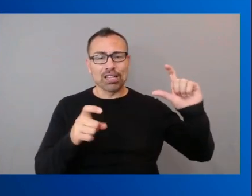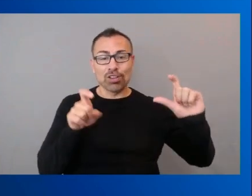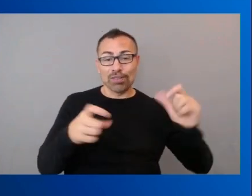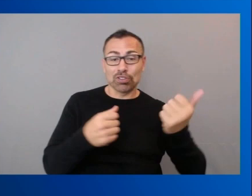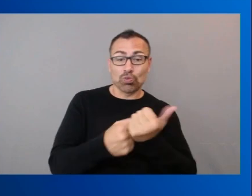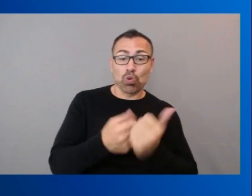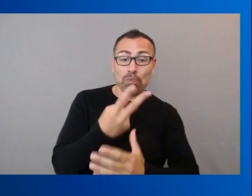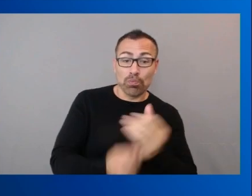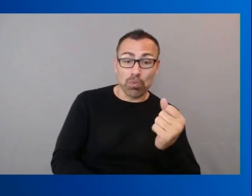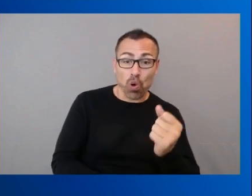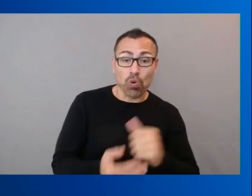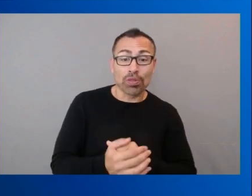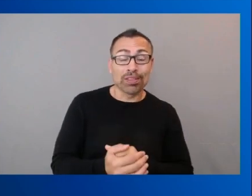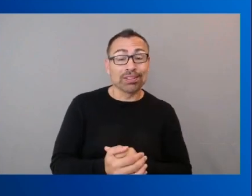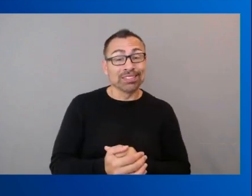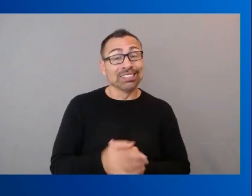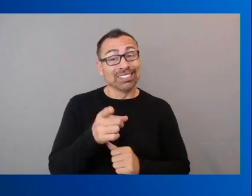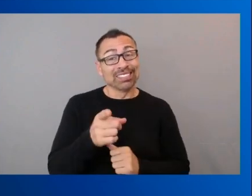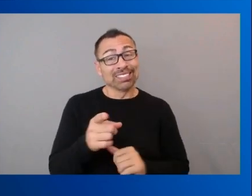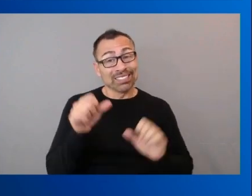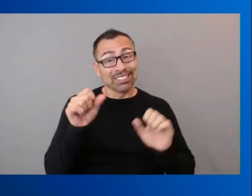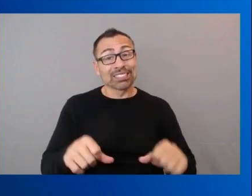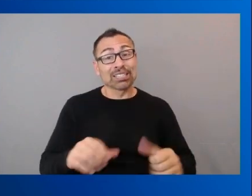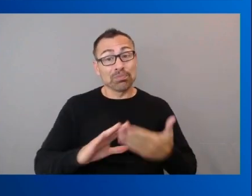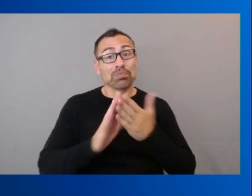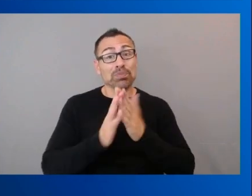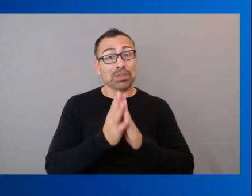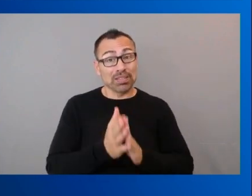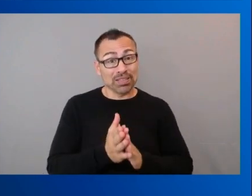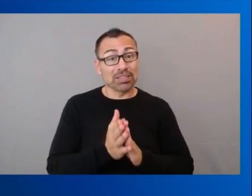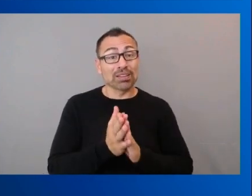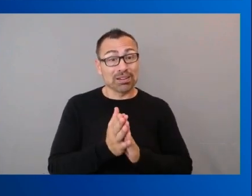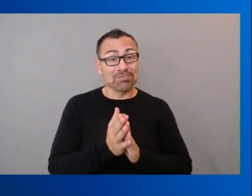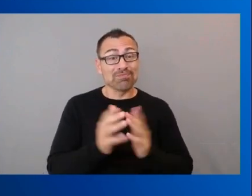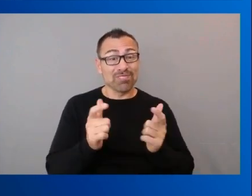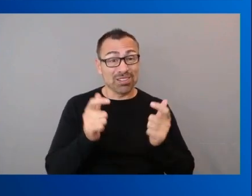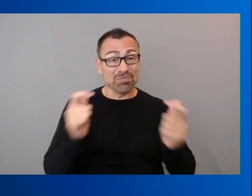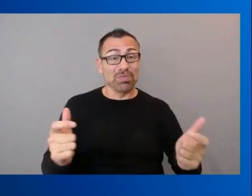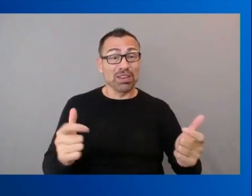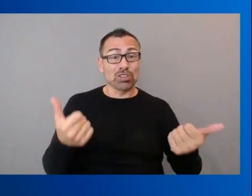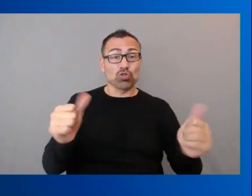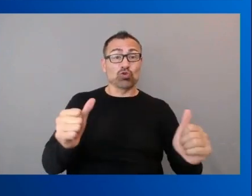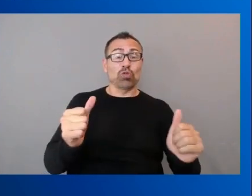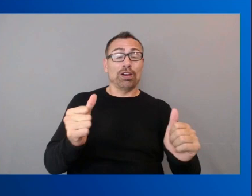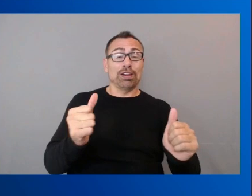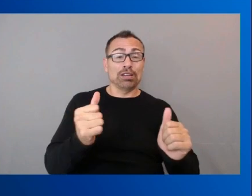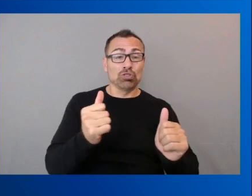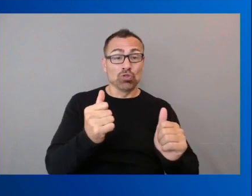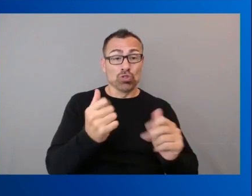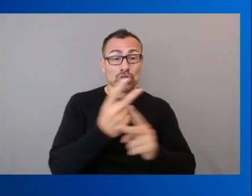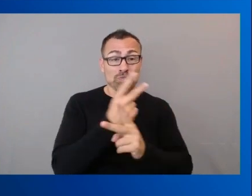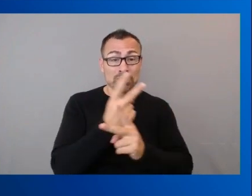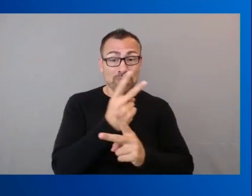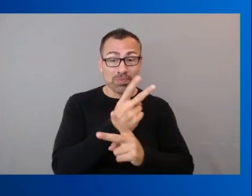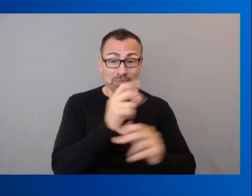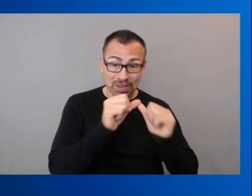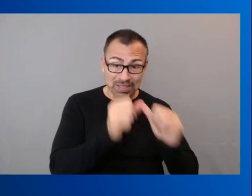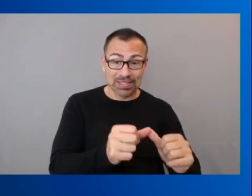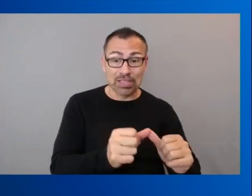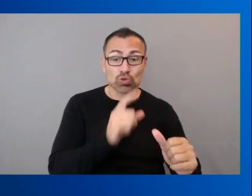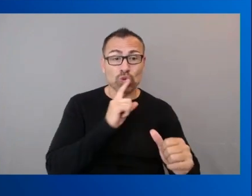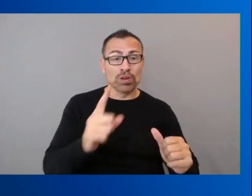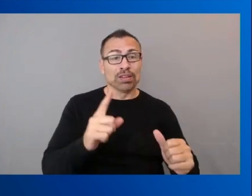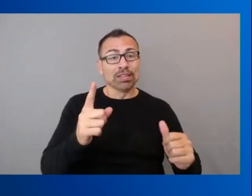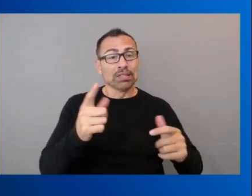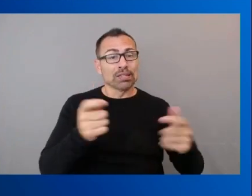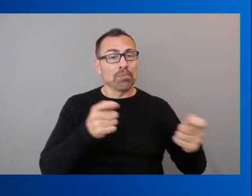so these can get really big as you're maintaining them. So it's a maintenance thing. Right. Exactly that. So You did it on purpose, didn't you? No, but I